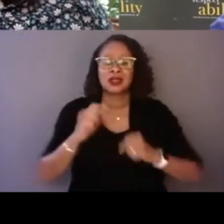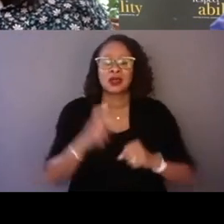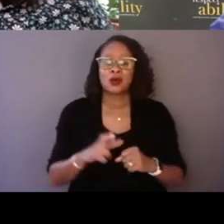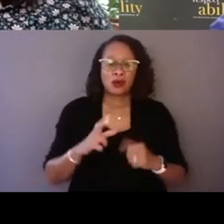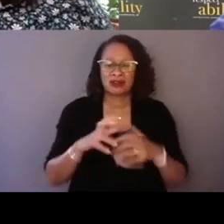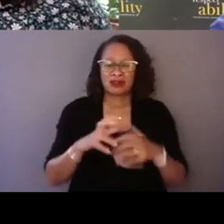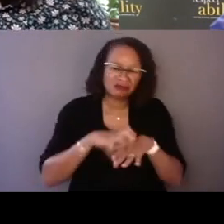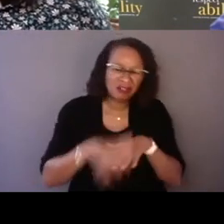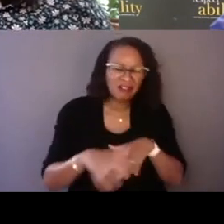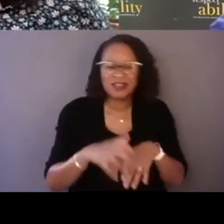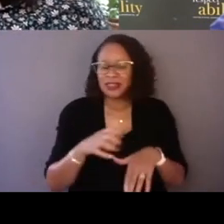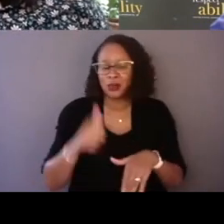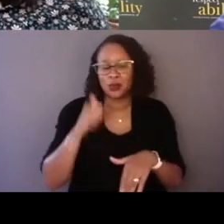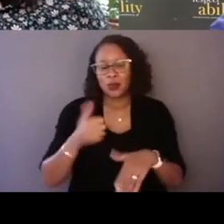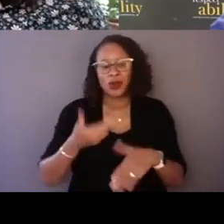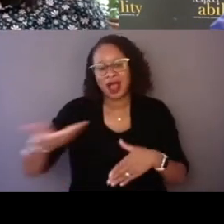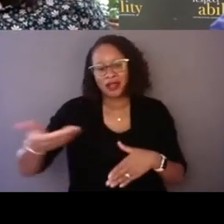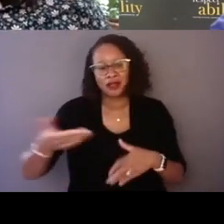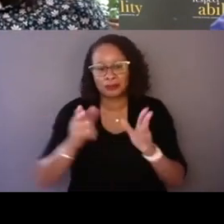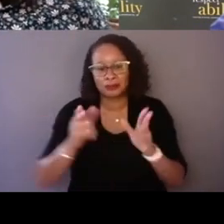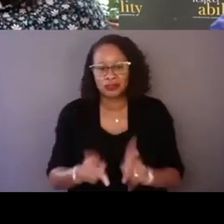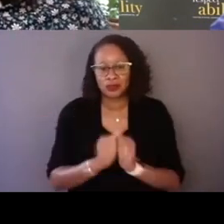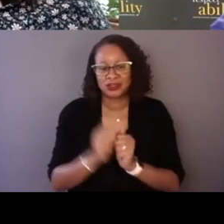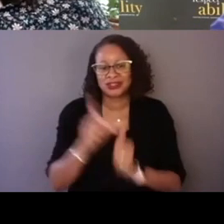with a disability again. Thanks.